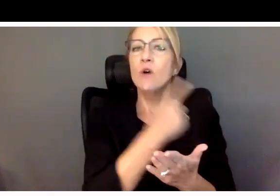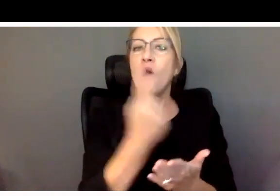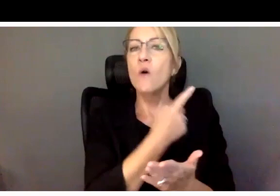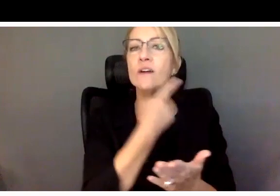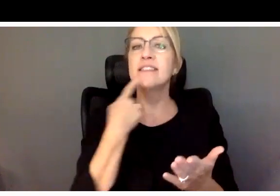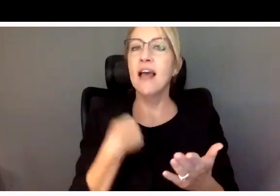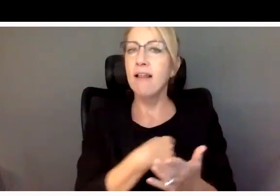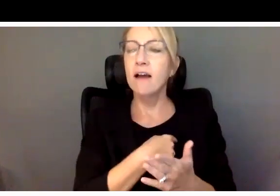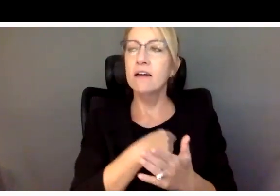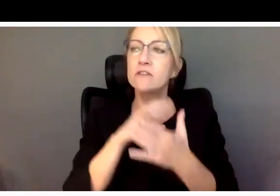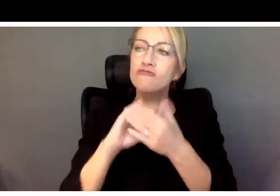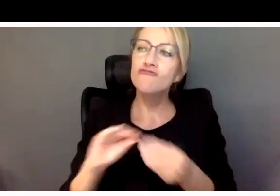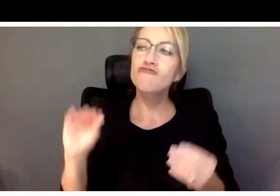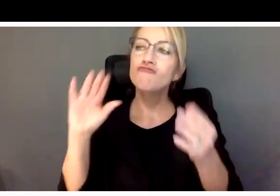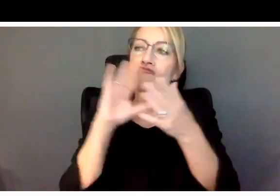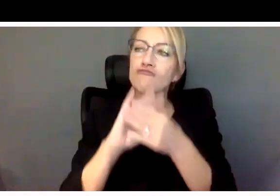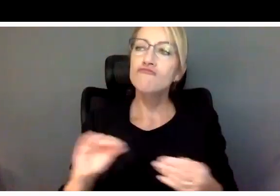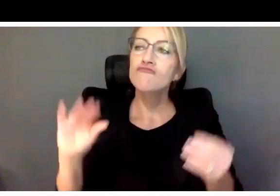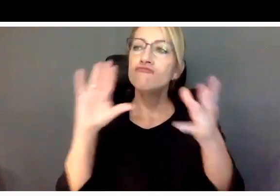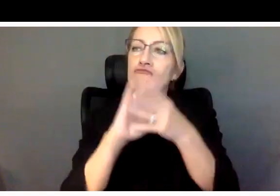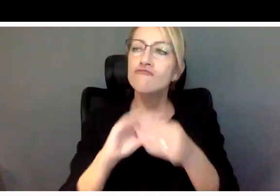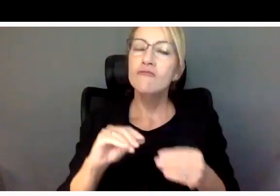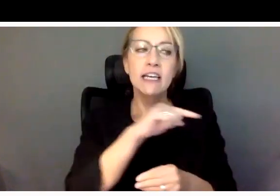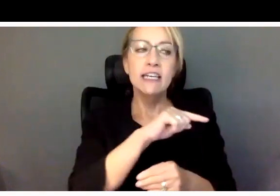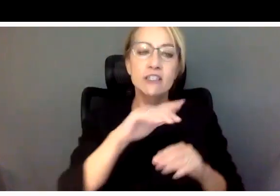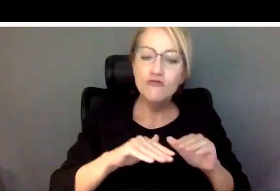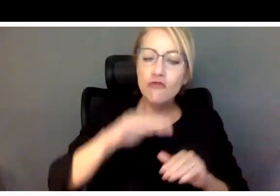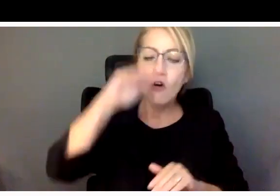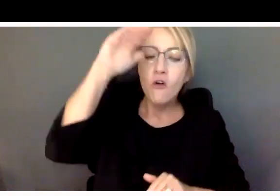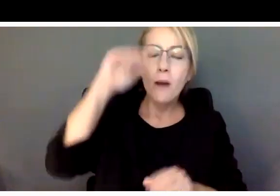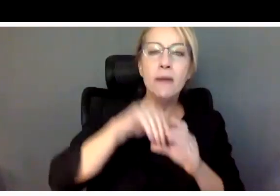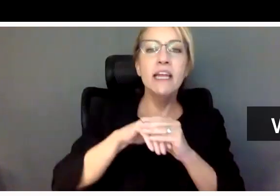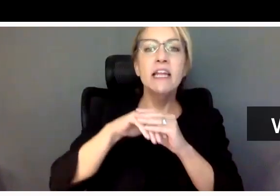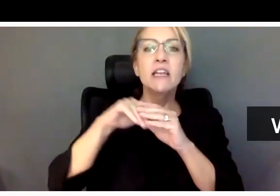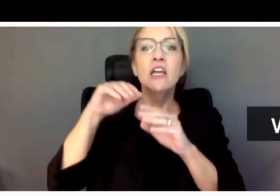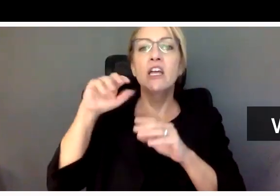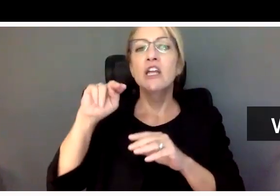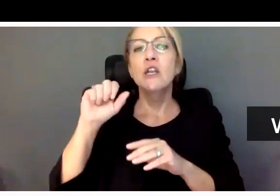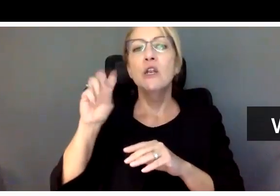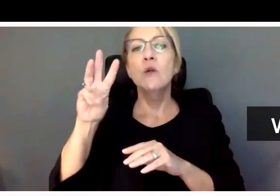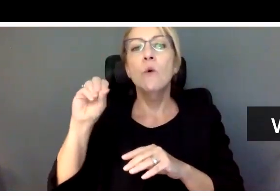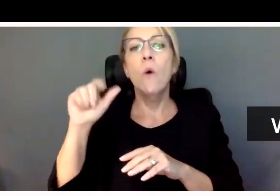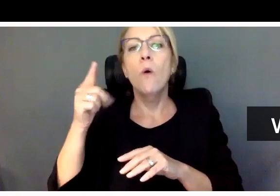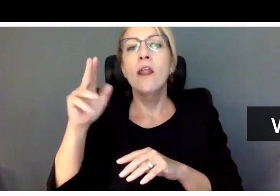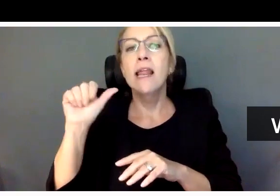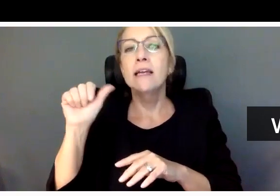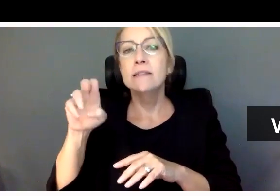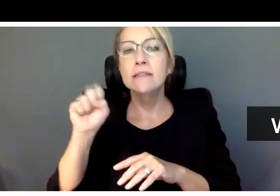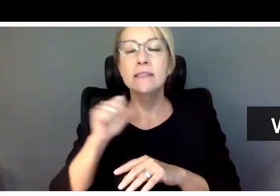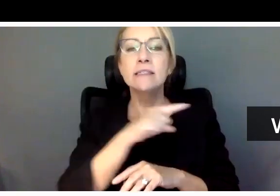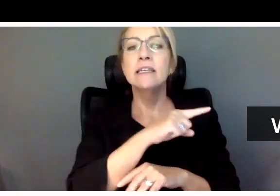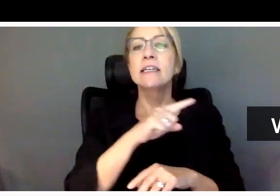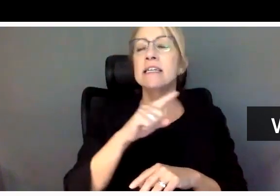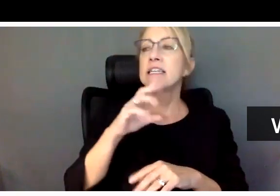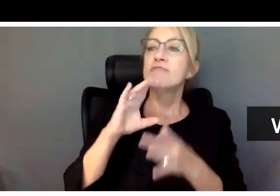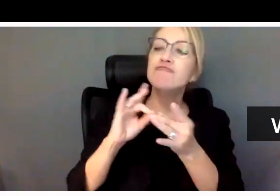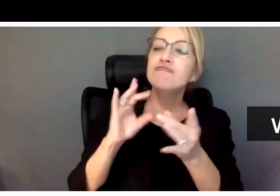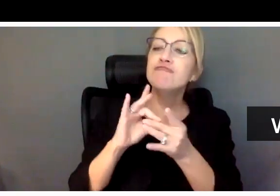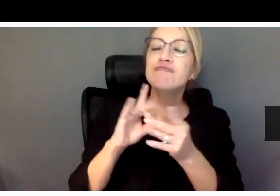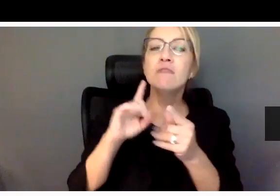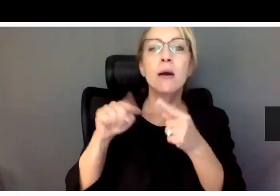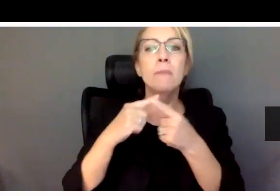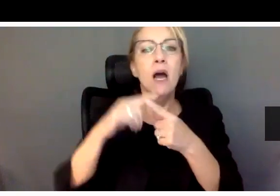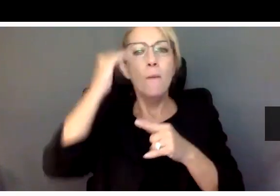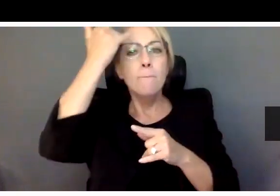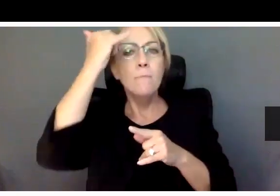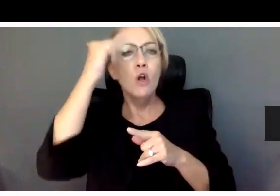Orleans, stories about how he convinced the bullies who were stealing his lunch money to pool